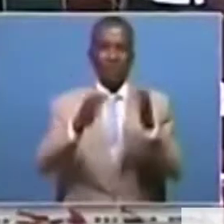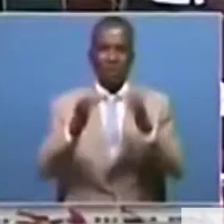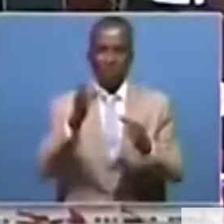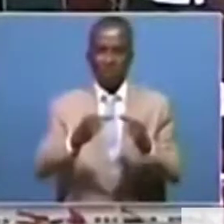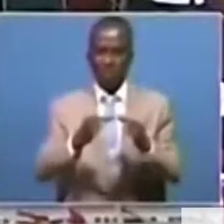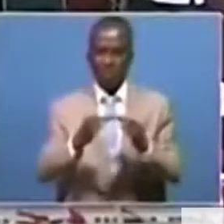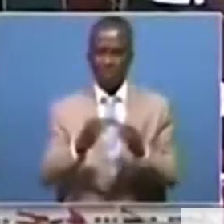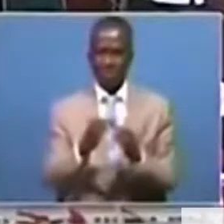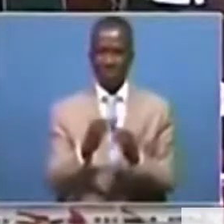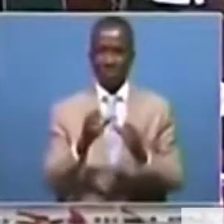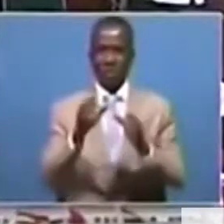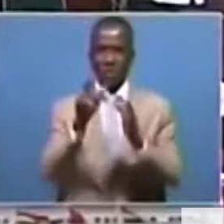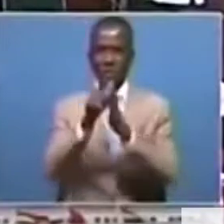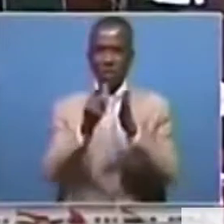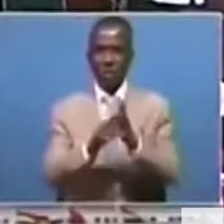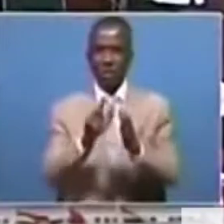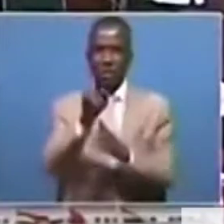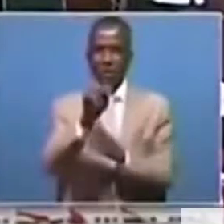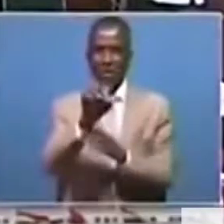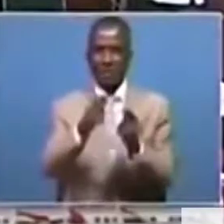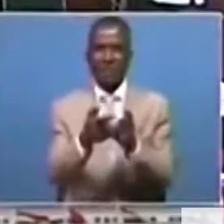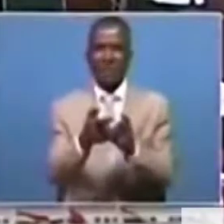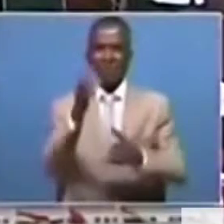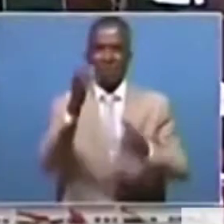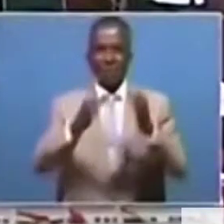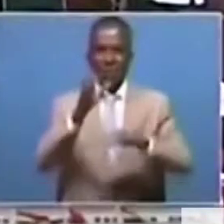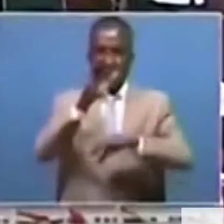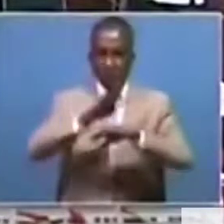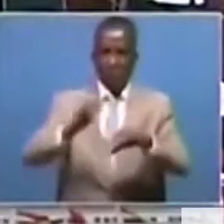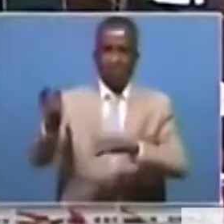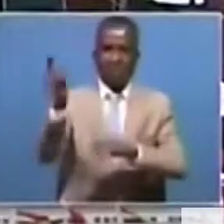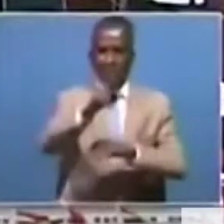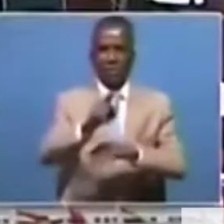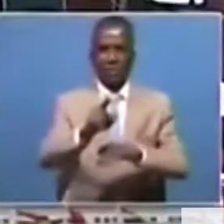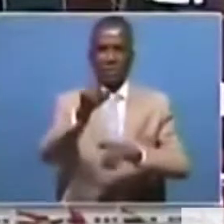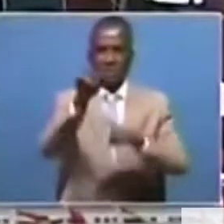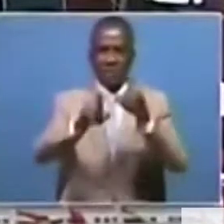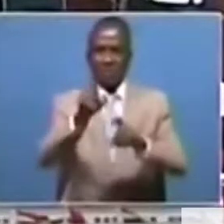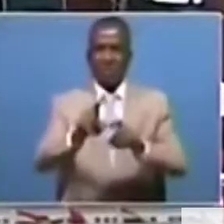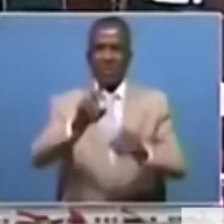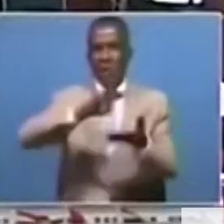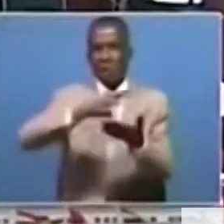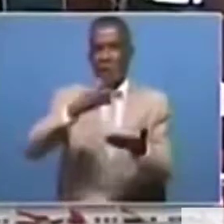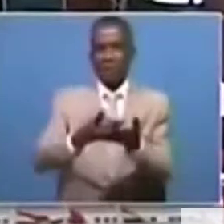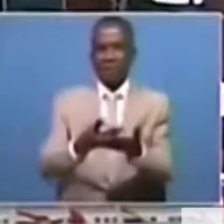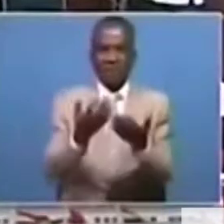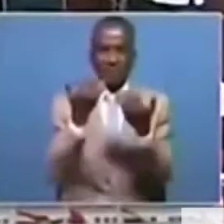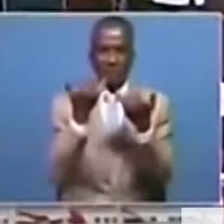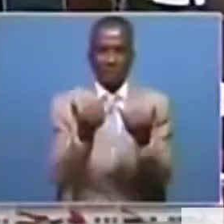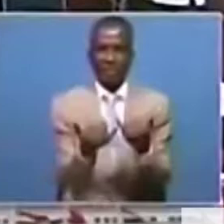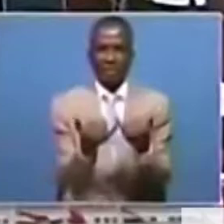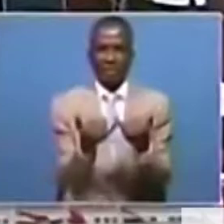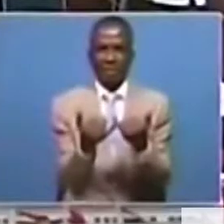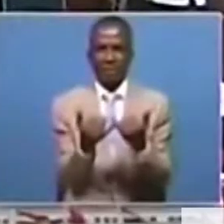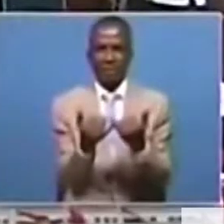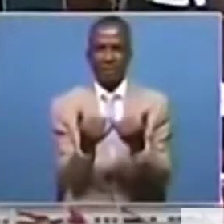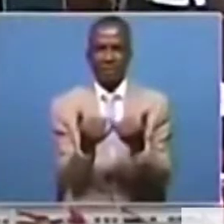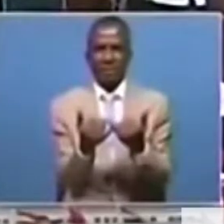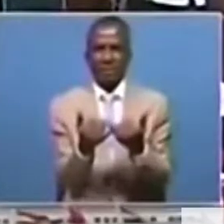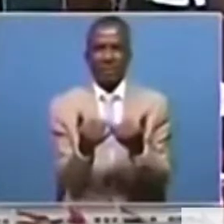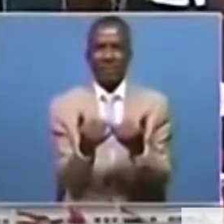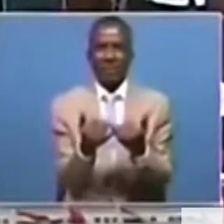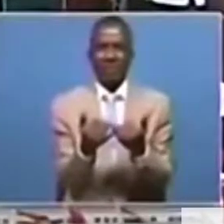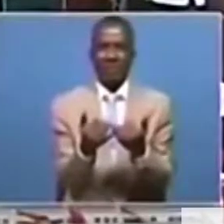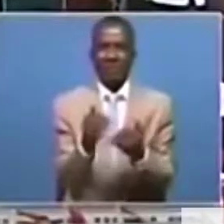counsel for the petitioner that he intends to call the chairperson of first respondent as an adverse witness. Black's Law